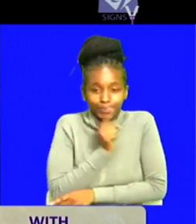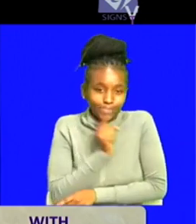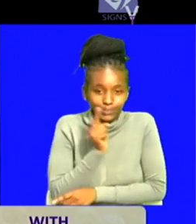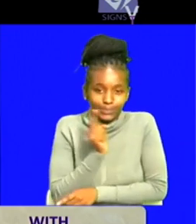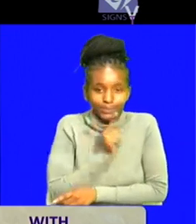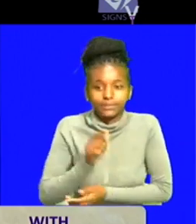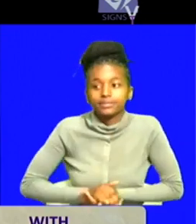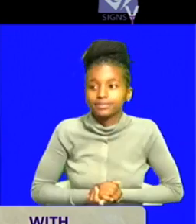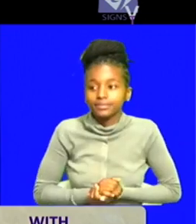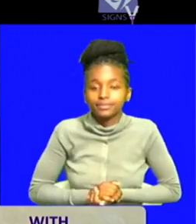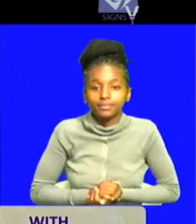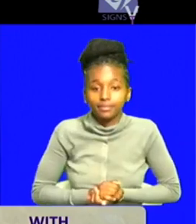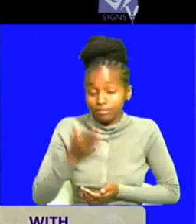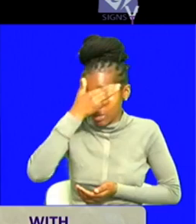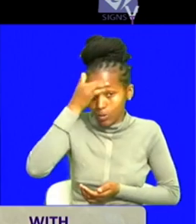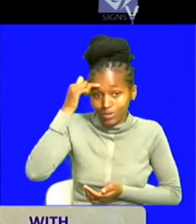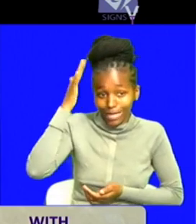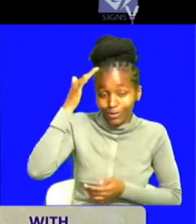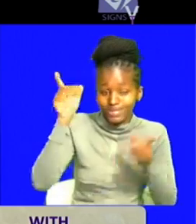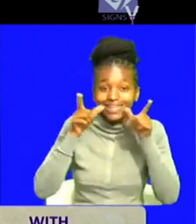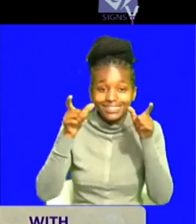Because I can say Tusker,